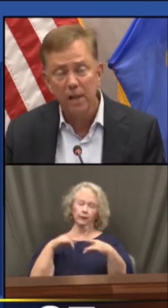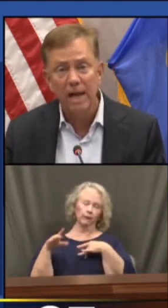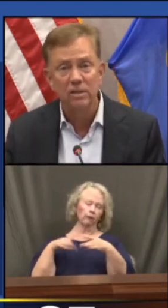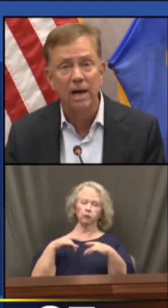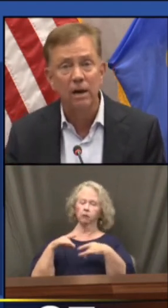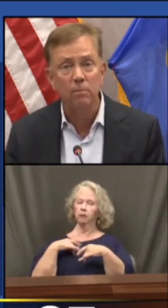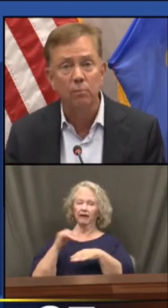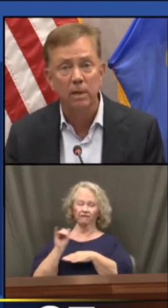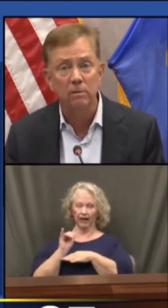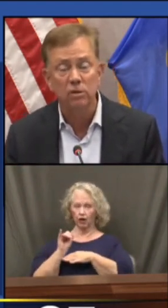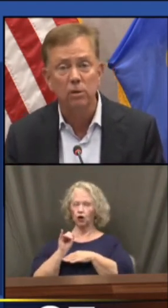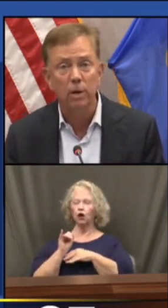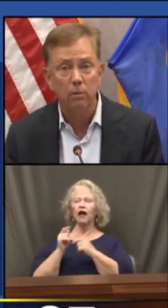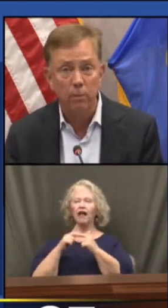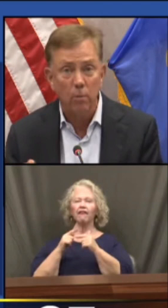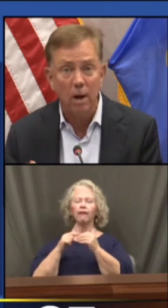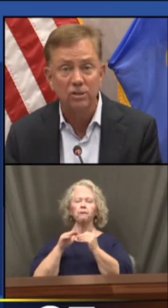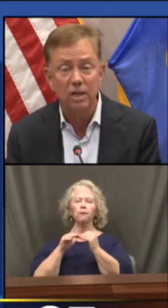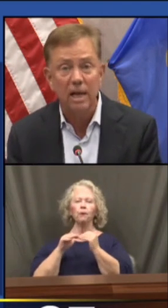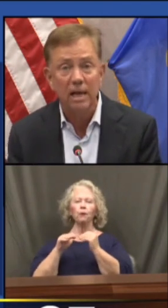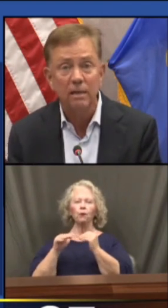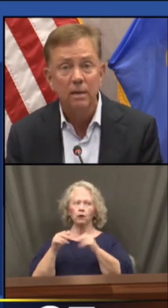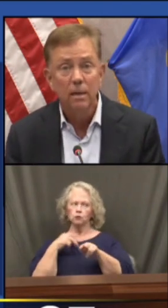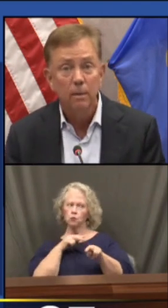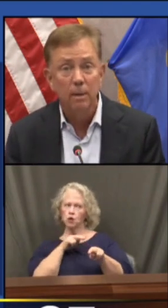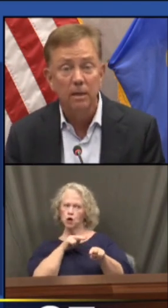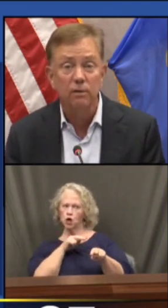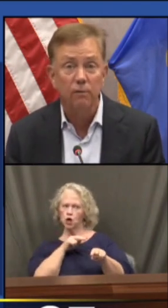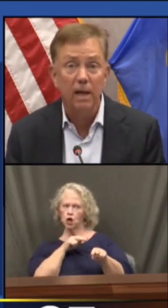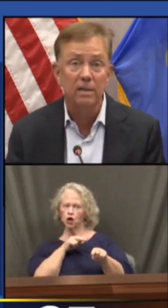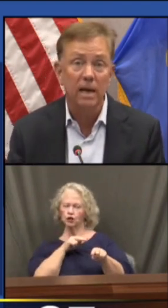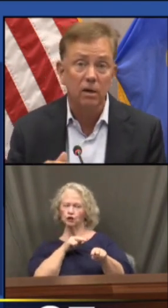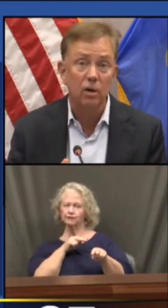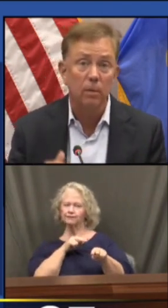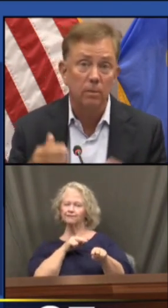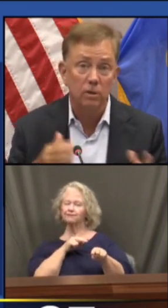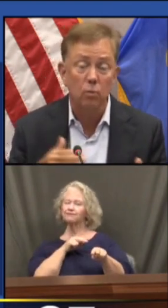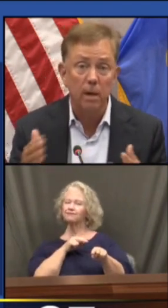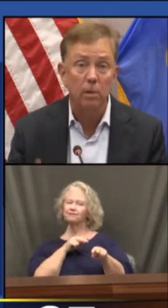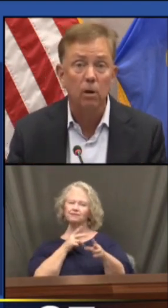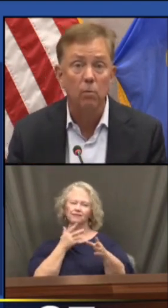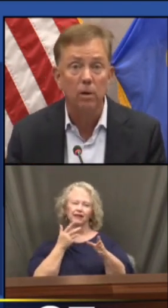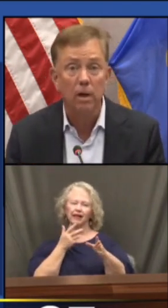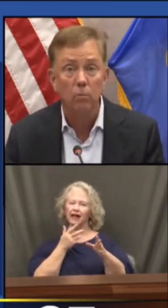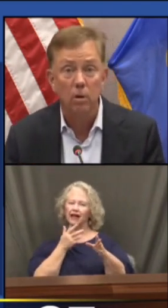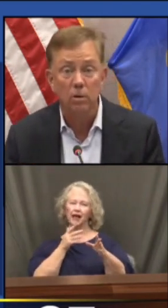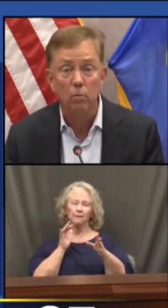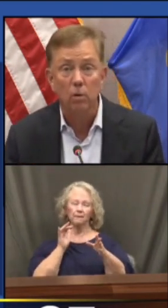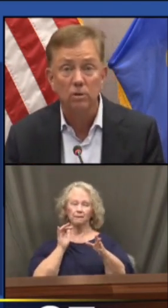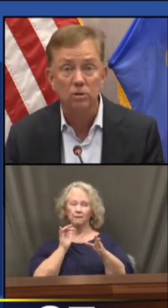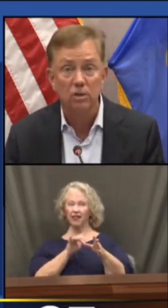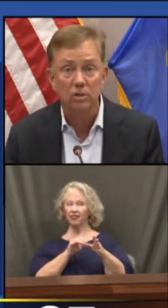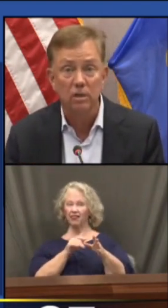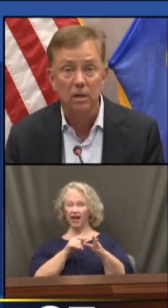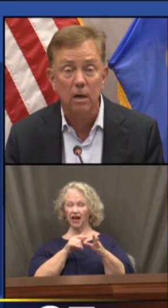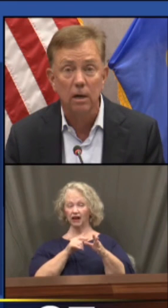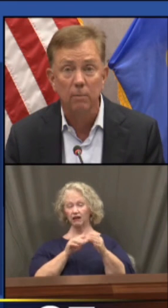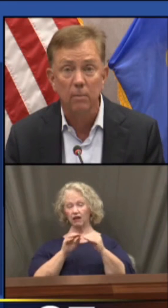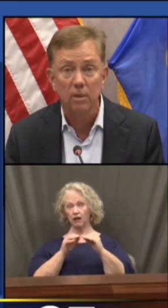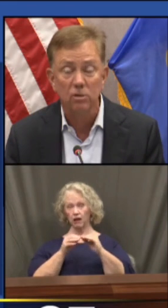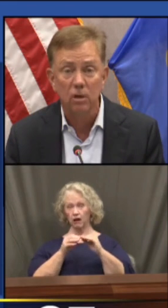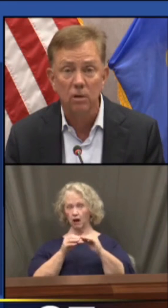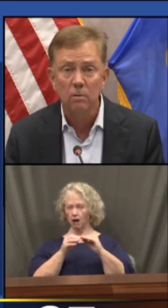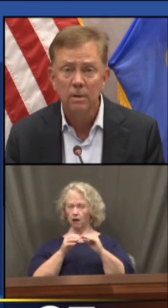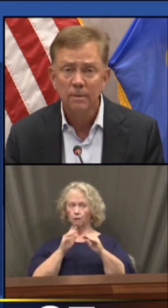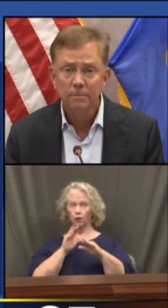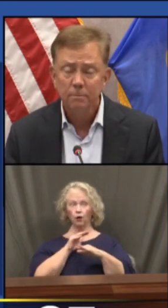sort of flattened out in Britain, so we watched that. But it's flattened out at a number that's way below where they were at the worst just a couple